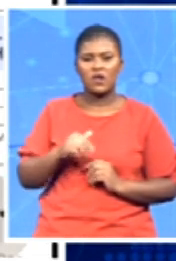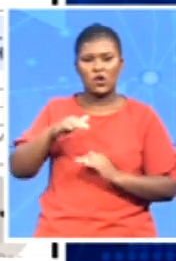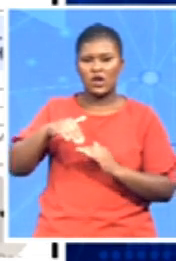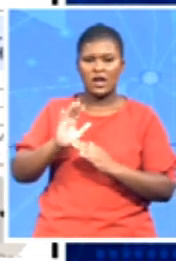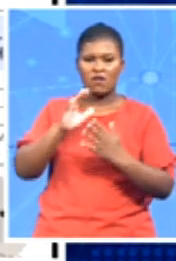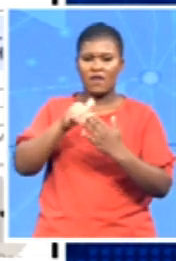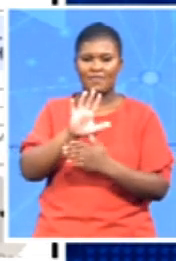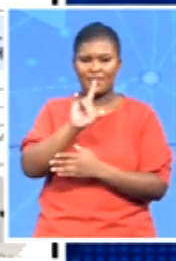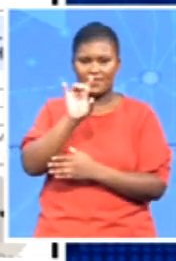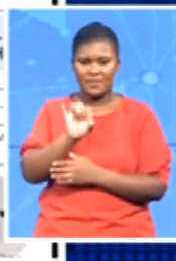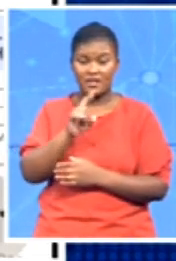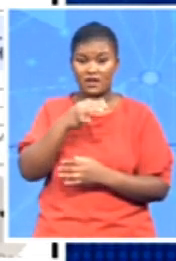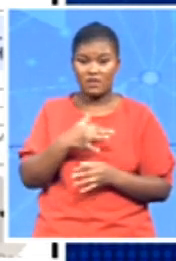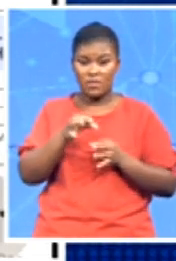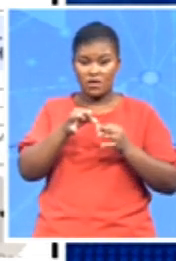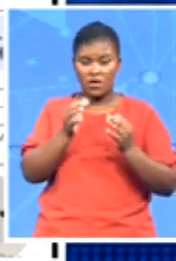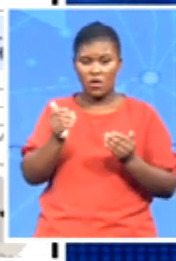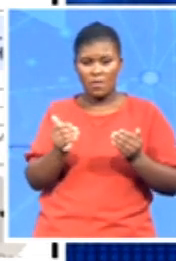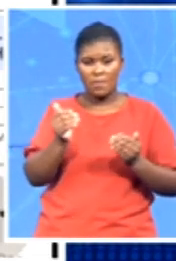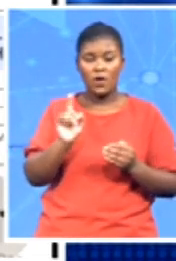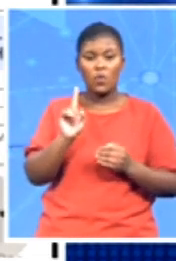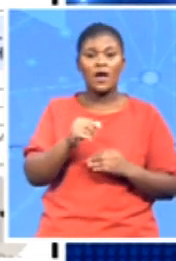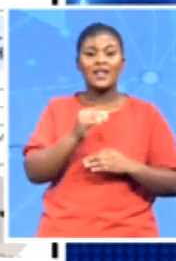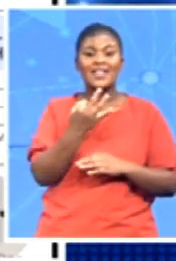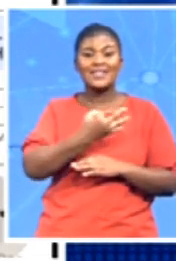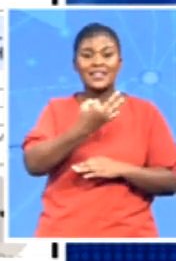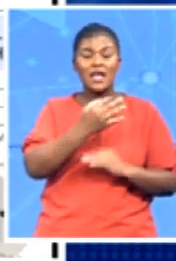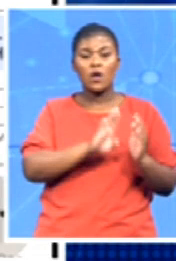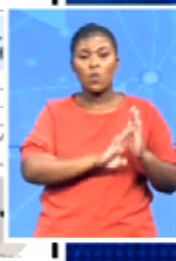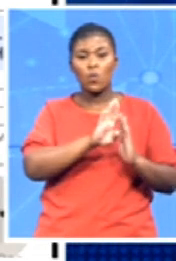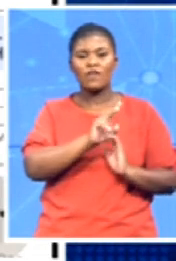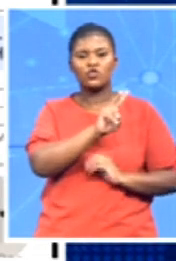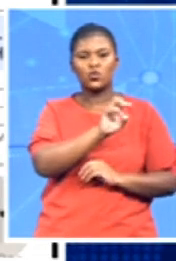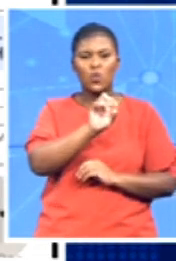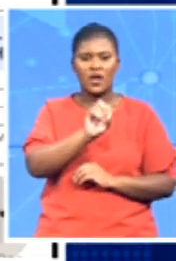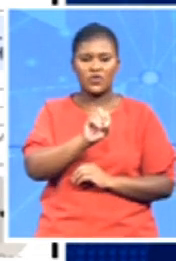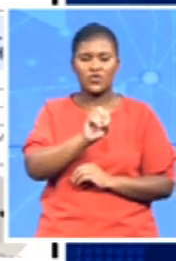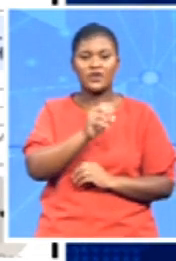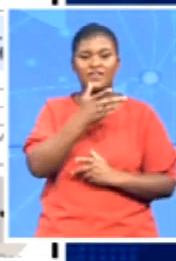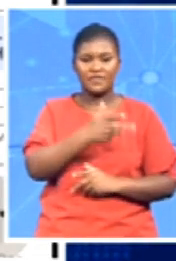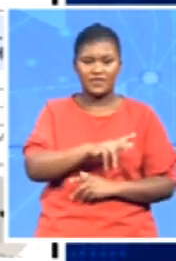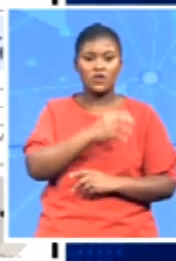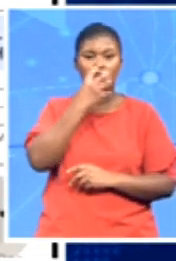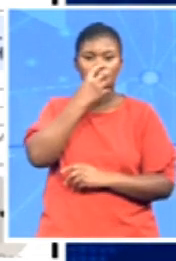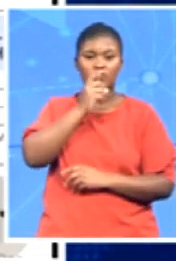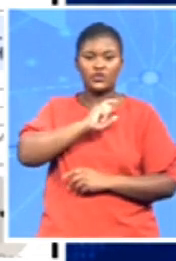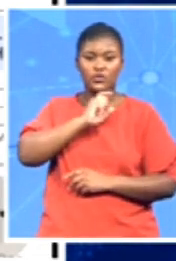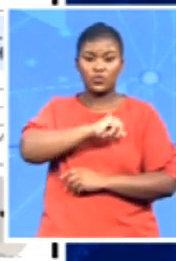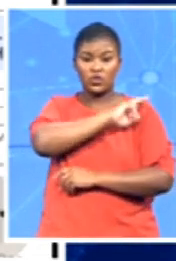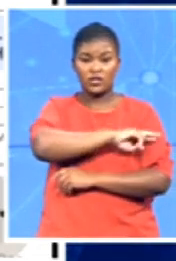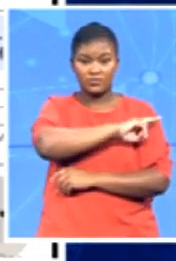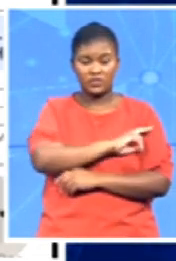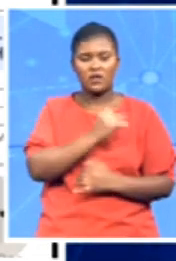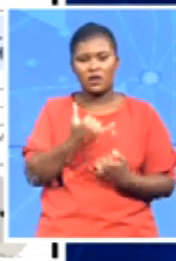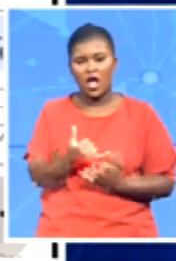comparison, at the peak of the third wave, 200 patients was on high-flow nasal oxygen on that day. And now at the peak of the fourth wave, only 30 patients